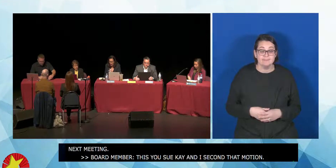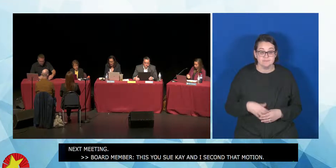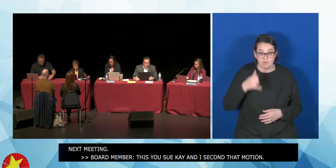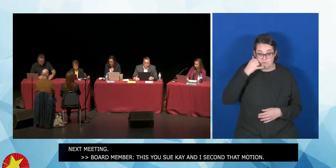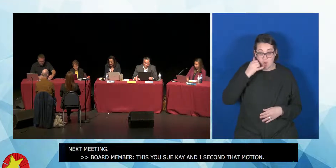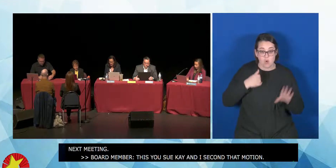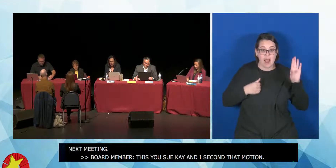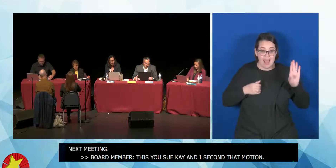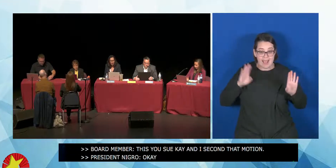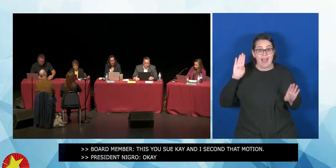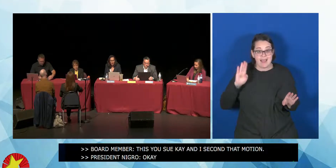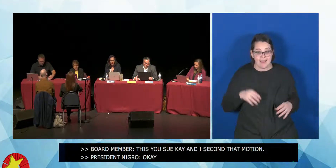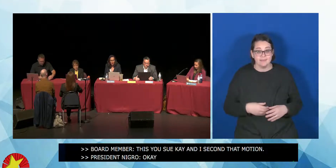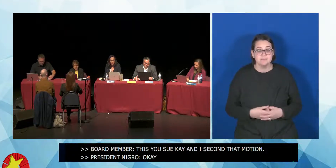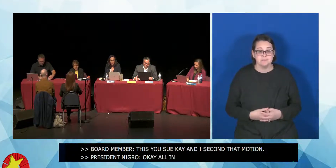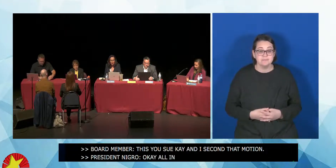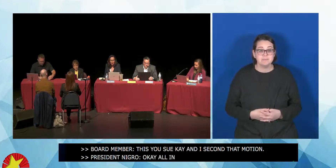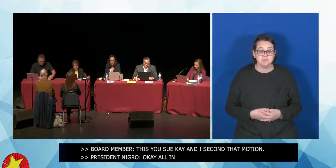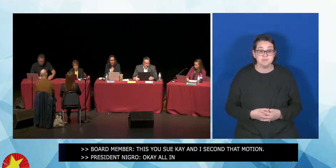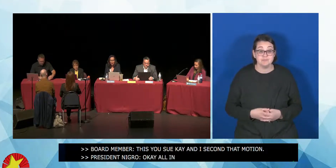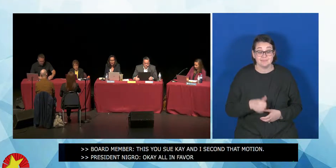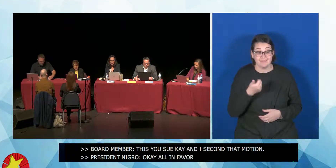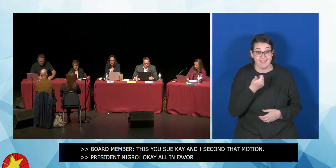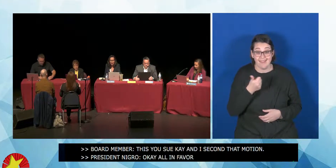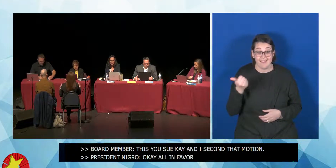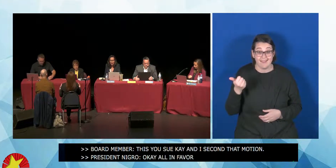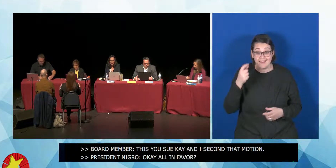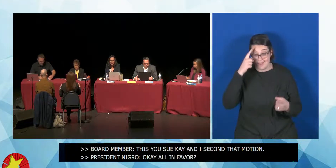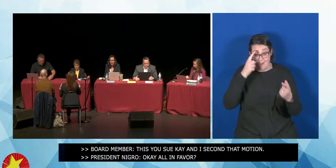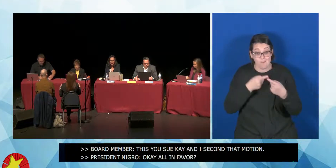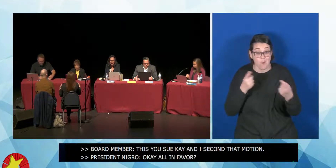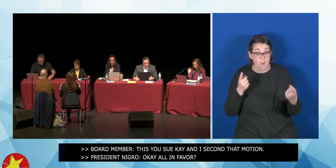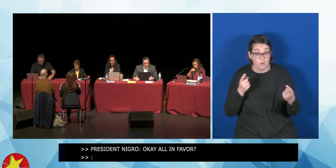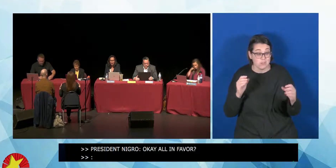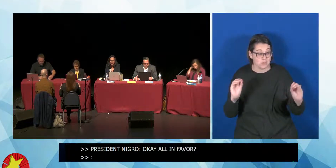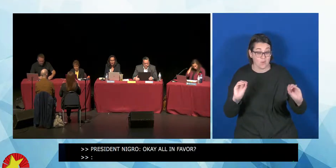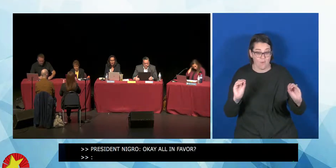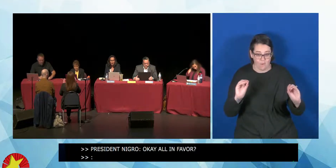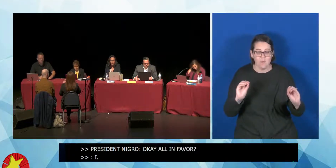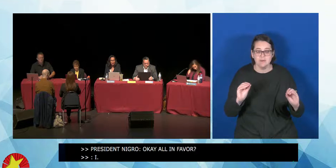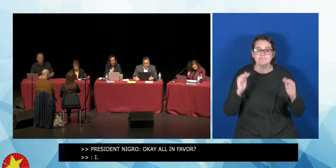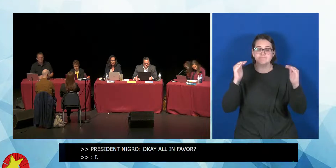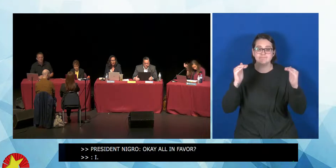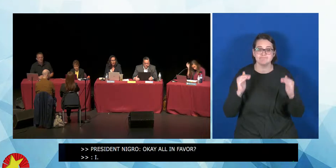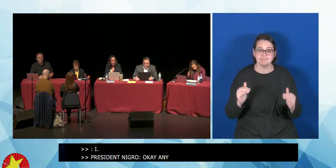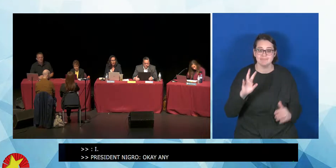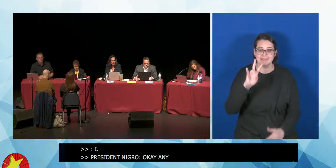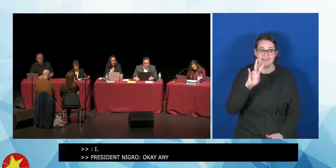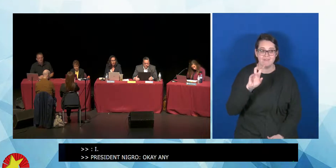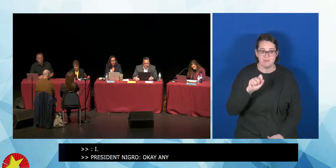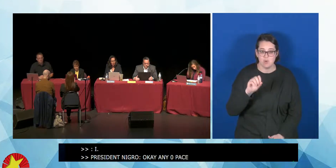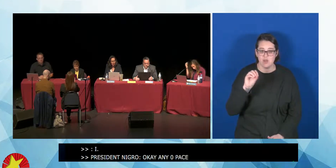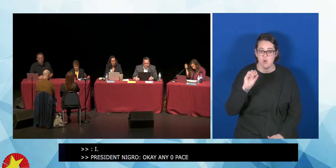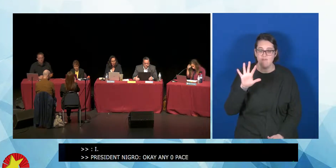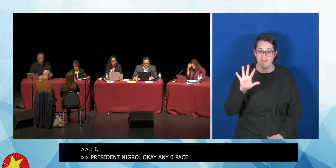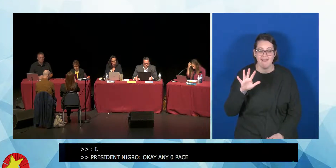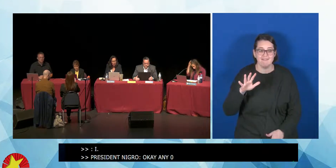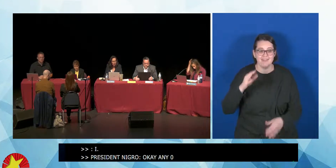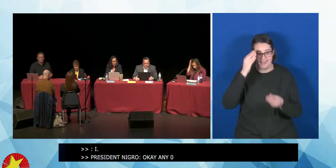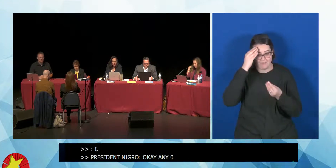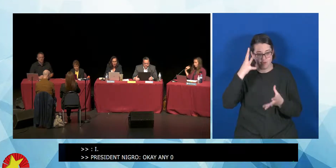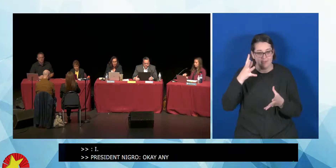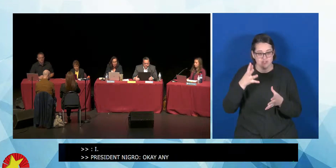Aye. Okay, any opposed? No, and then we're going to go on to 7:05, information discussion item on ombudsperson